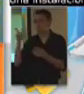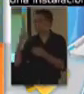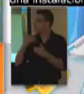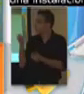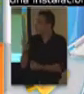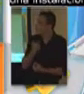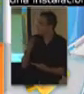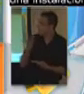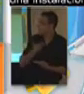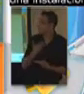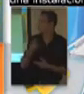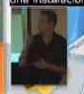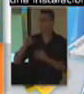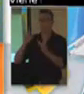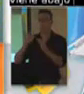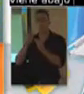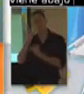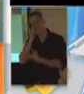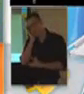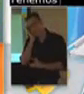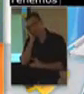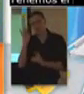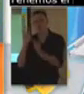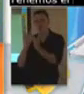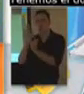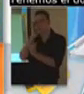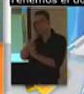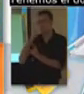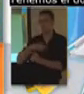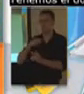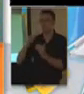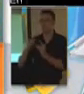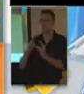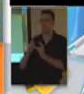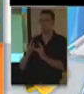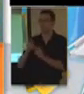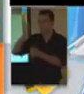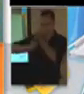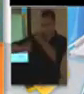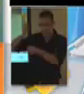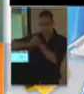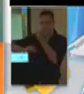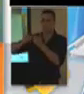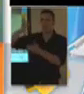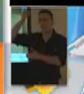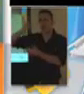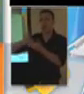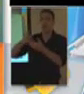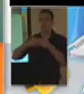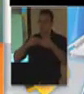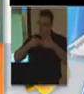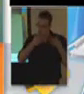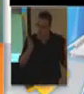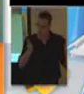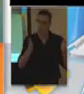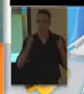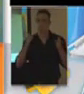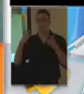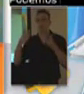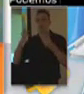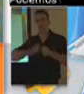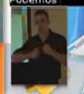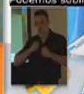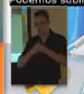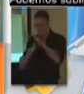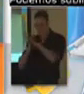this kind of weight. Here we have the bedroom. In the bedroom we can raise and lower the blind, open the door, shut the